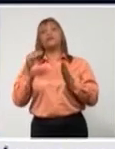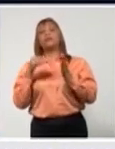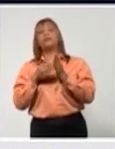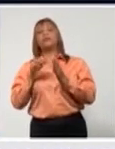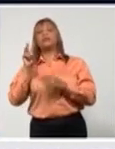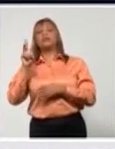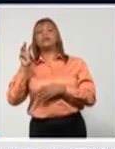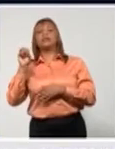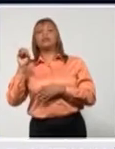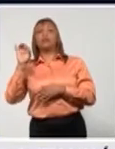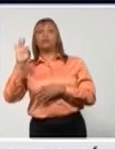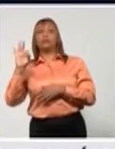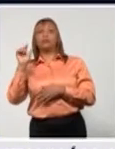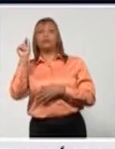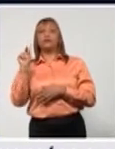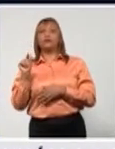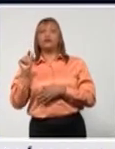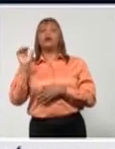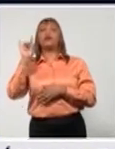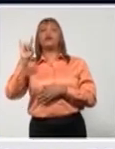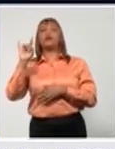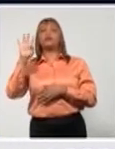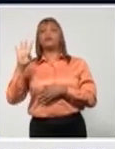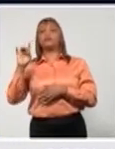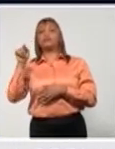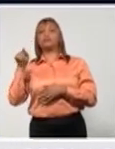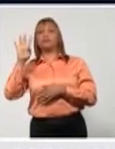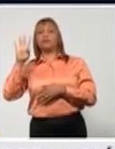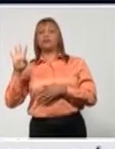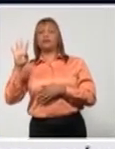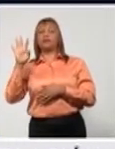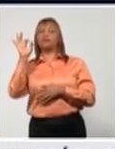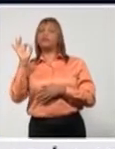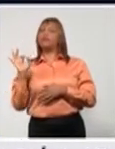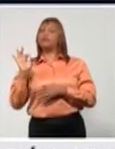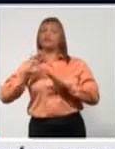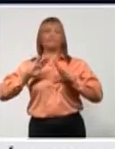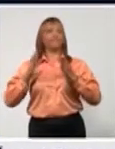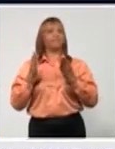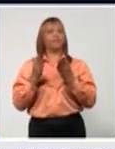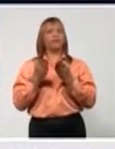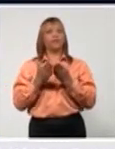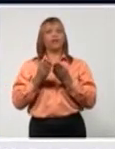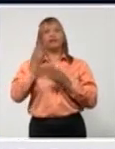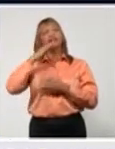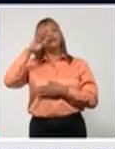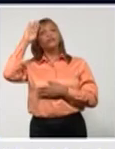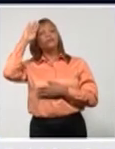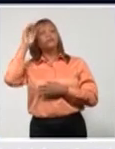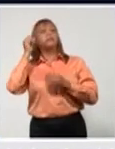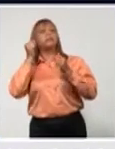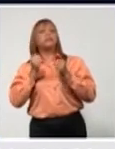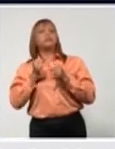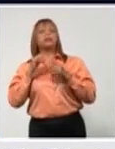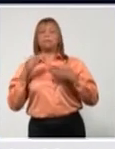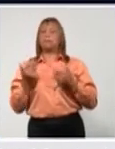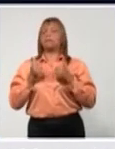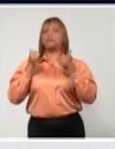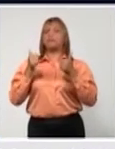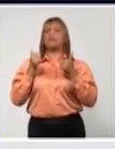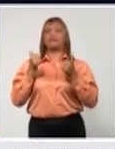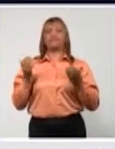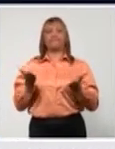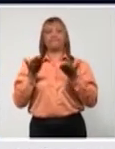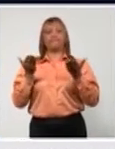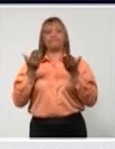believe reflects our collective effort to adhere to established protocols and the contribution made by our scientists towards research